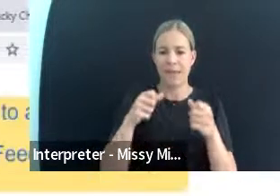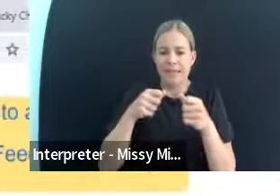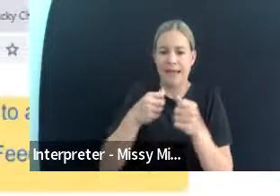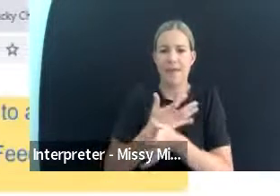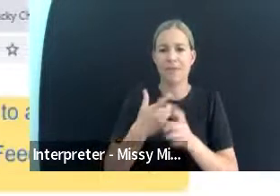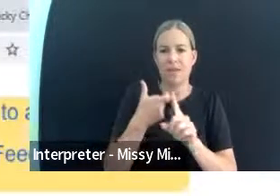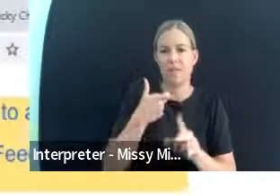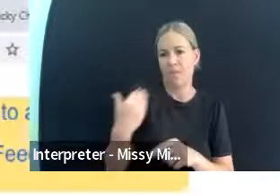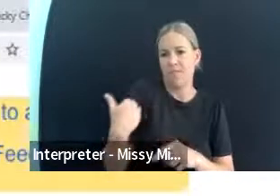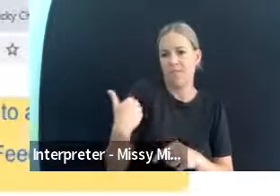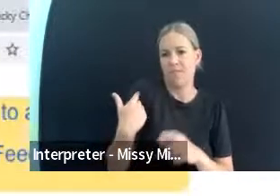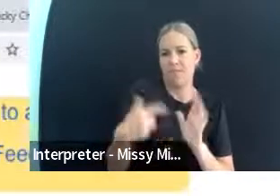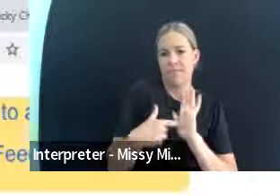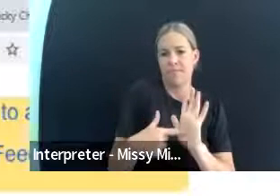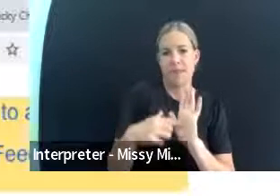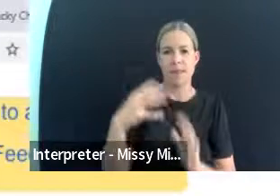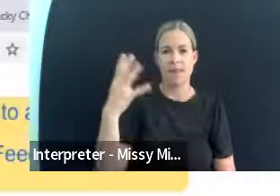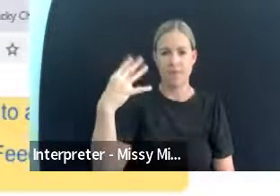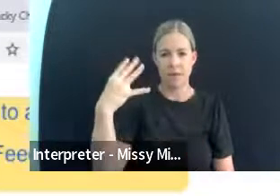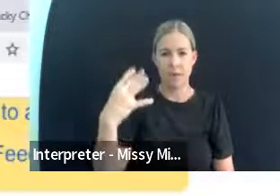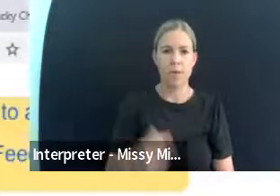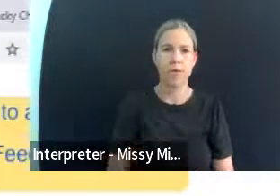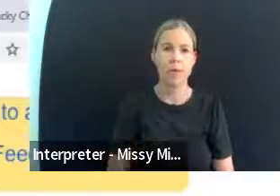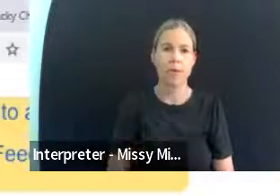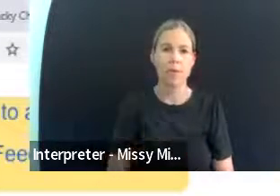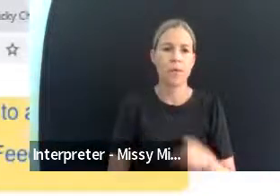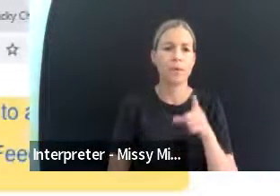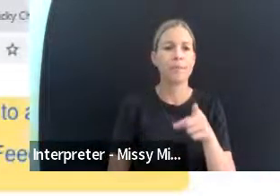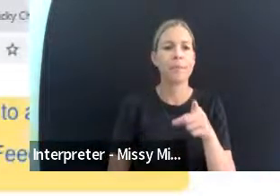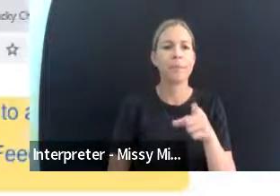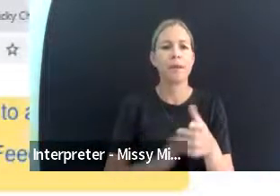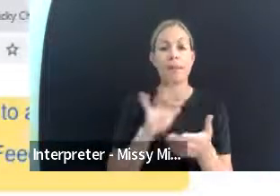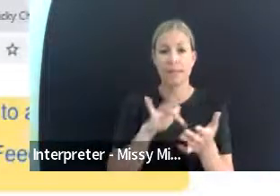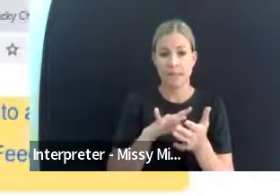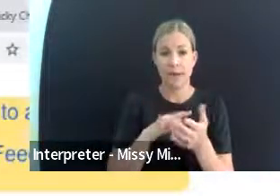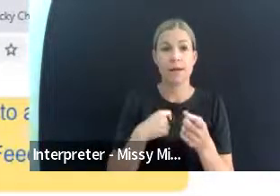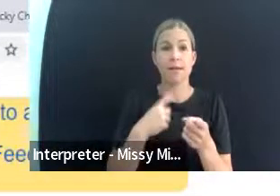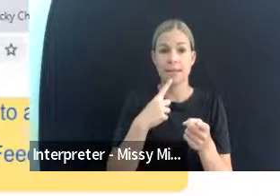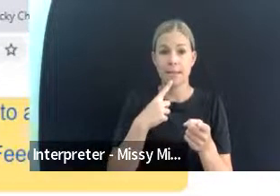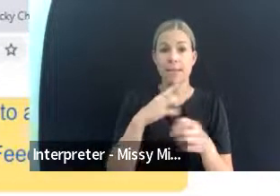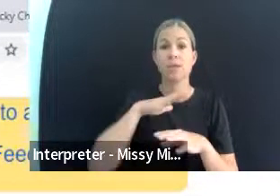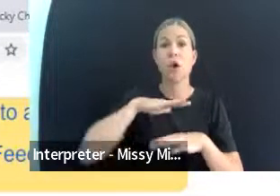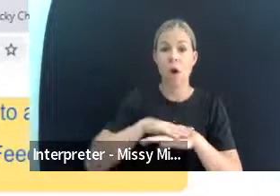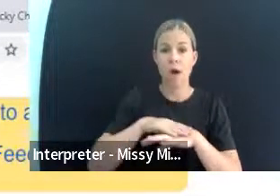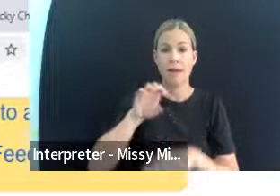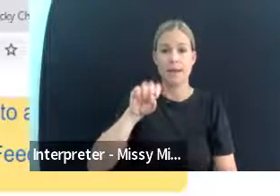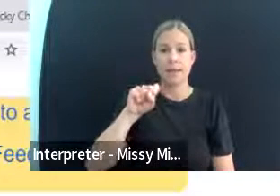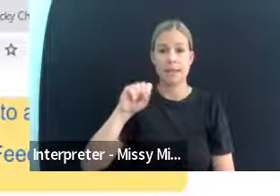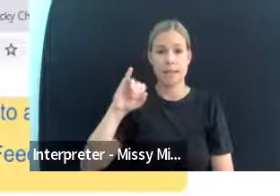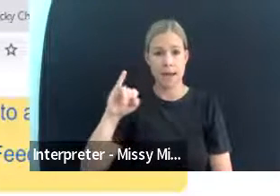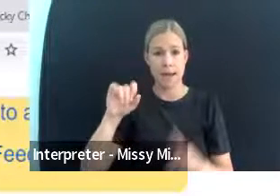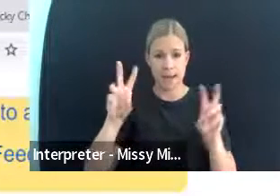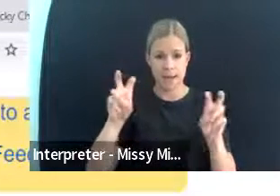wonderful features of this website is right here in the center where it says on SSI, excuse me, get a